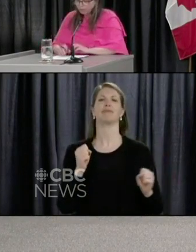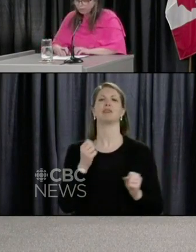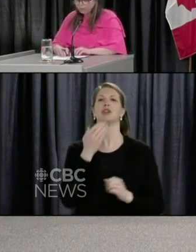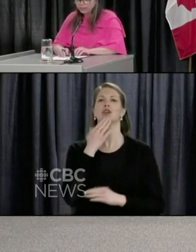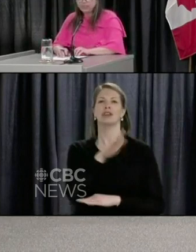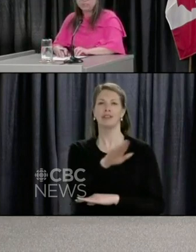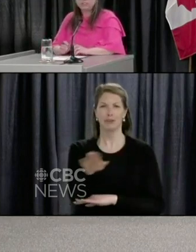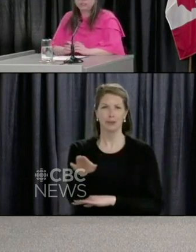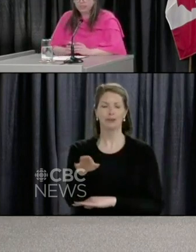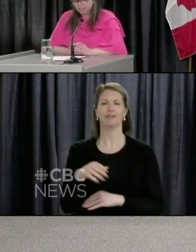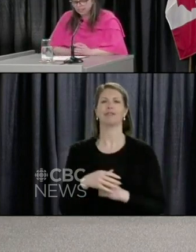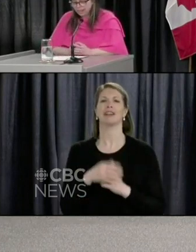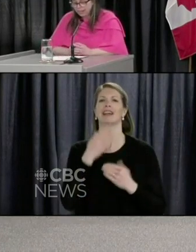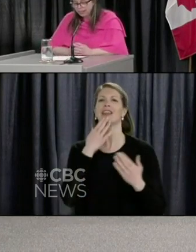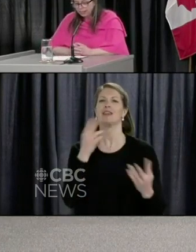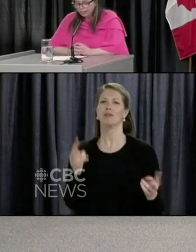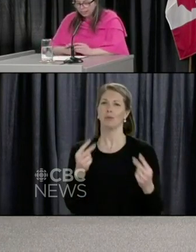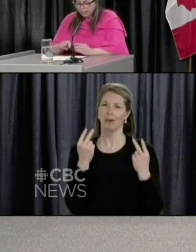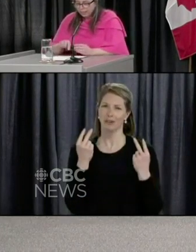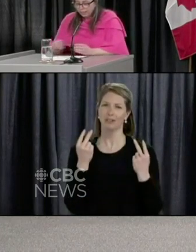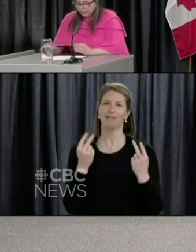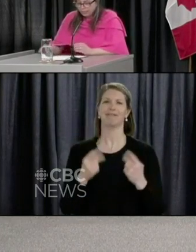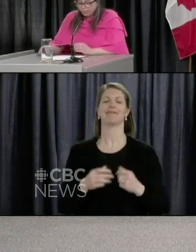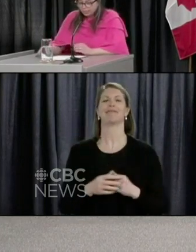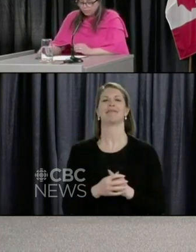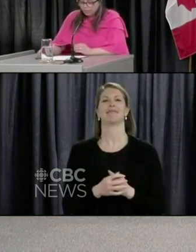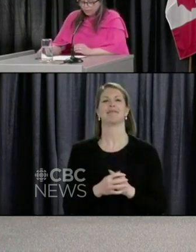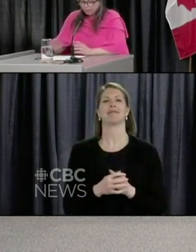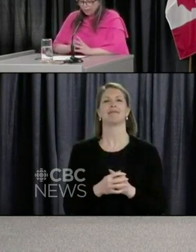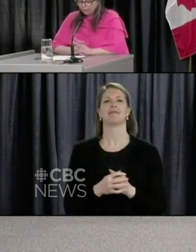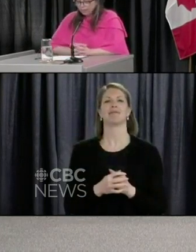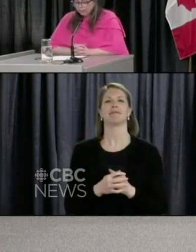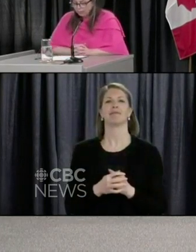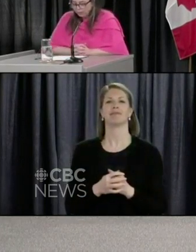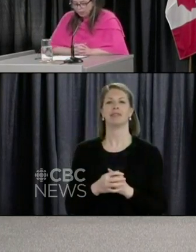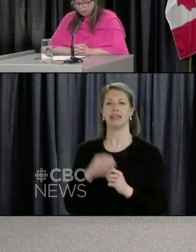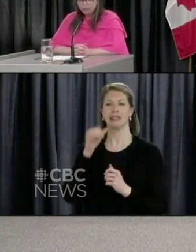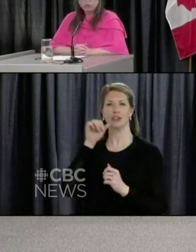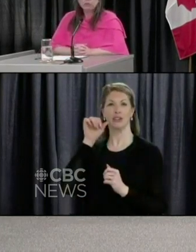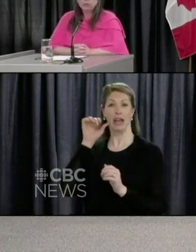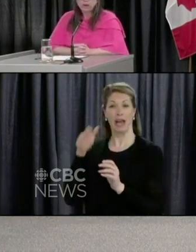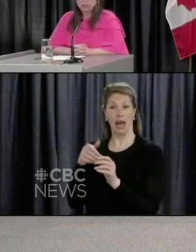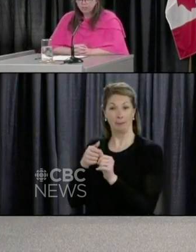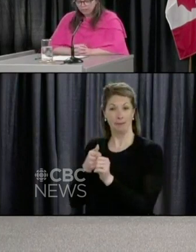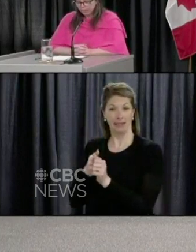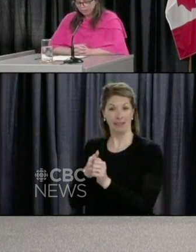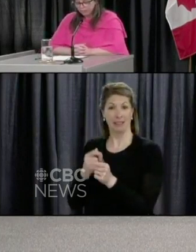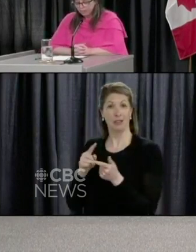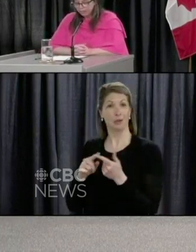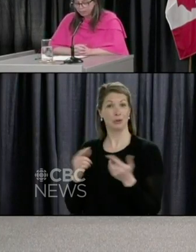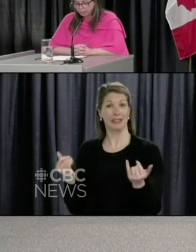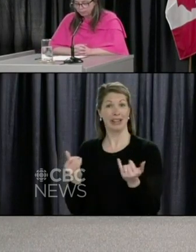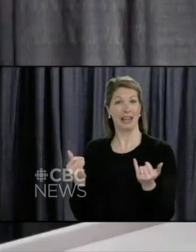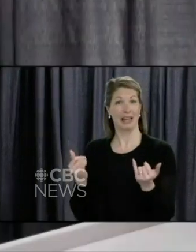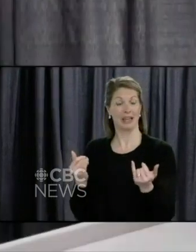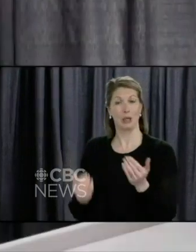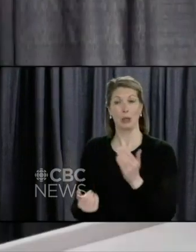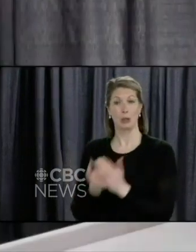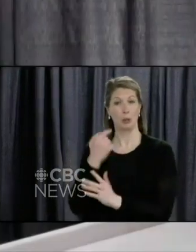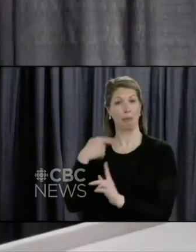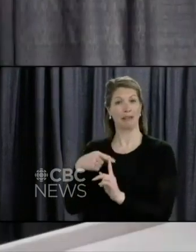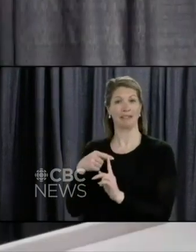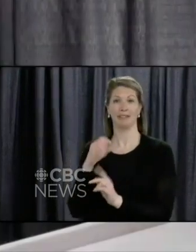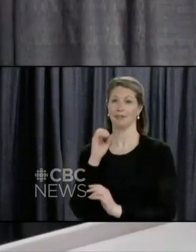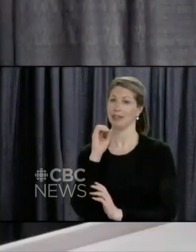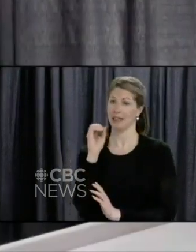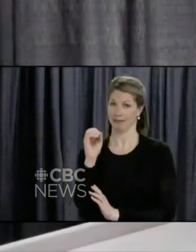afternoon, everyone. Thank you for joining us today. Since the media advisory yesterday, we have no new positive cases. The total